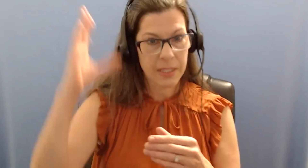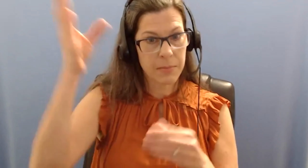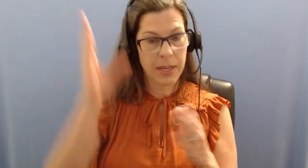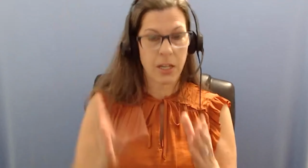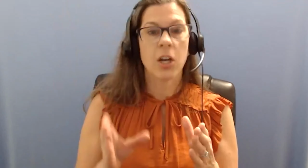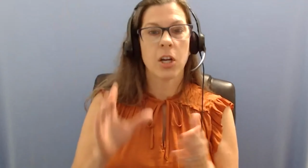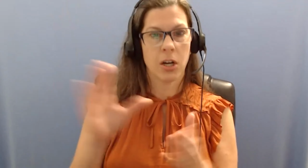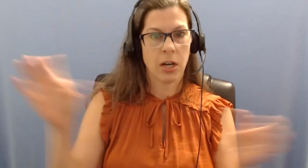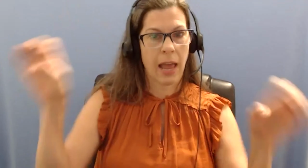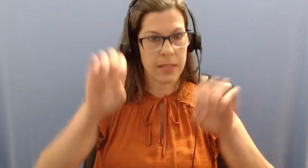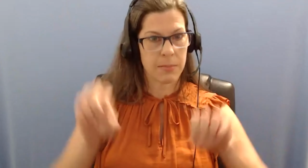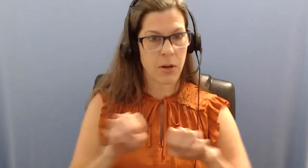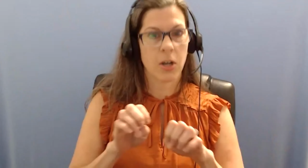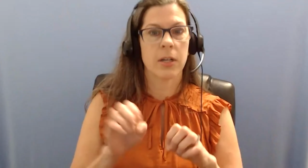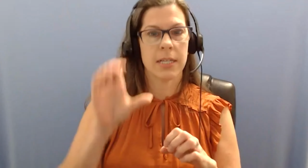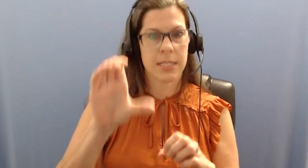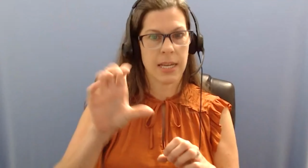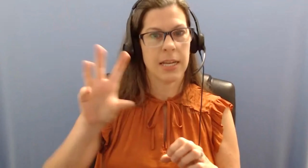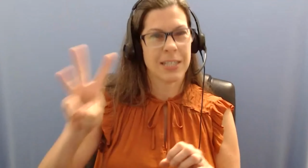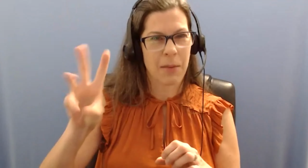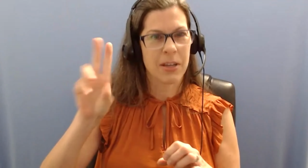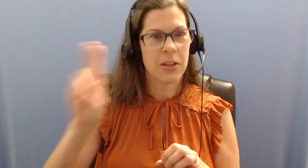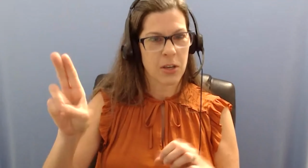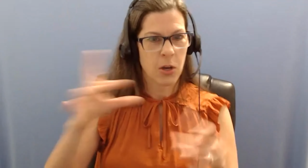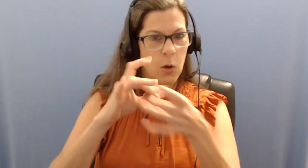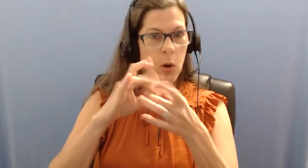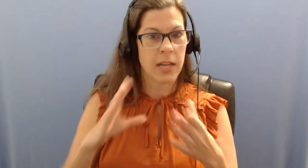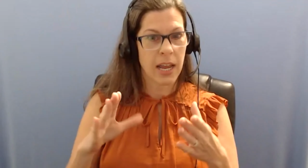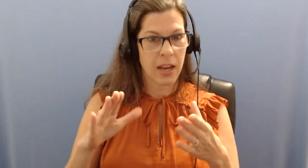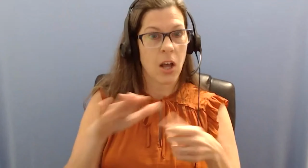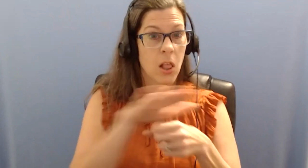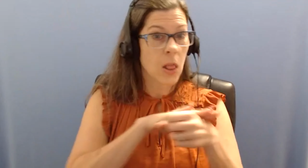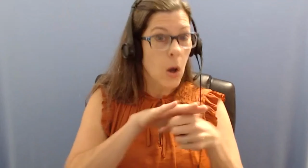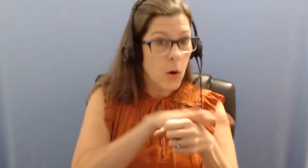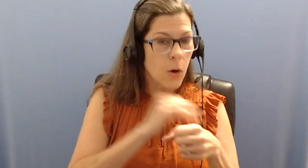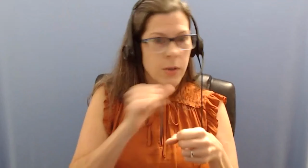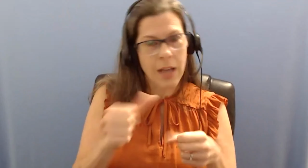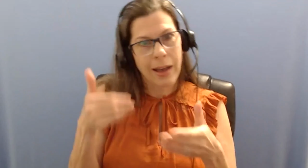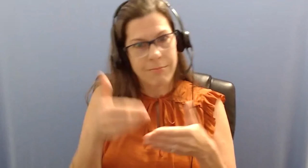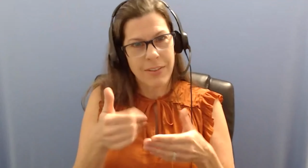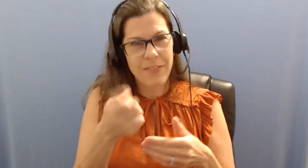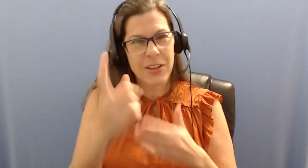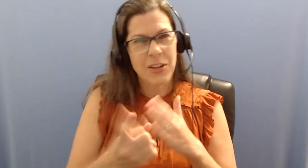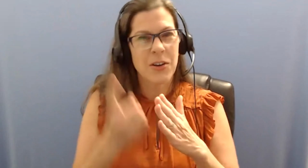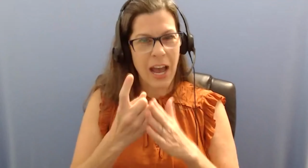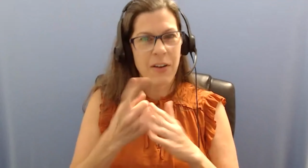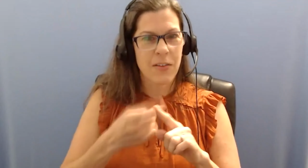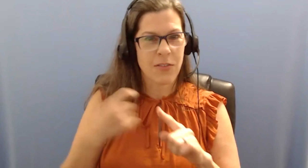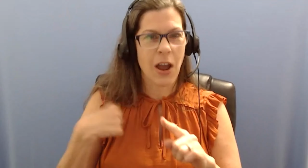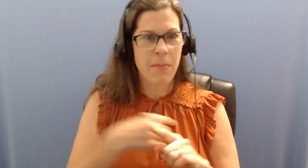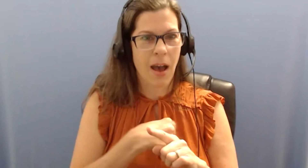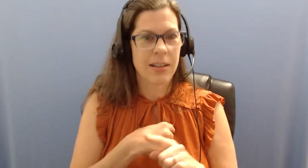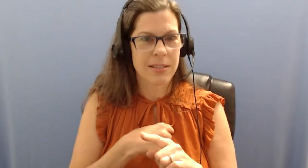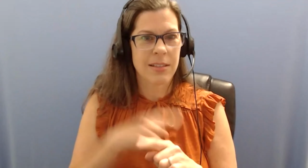in Ellensburg. It's a really local college, not local to us, but just a few hours away from where we are